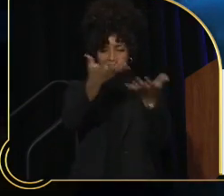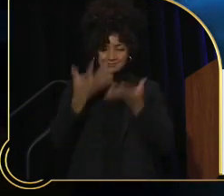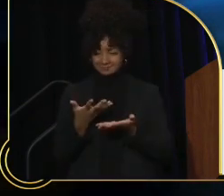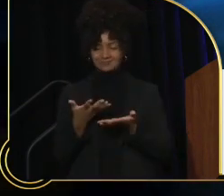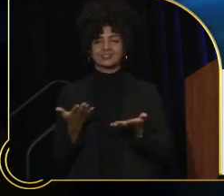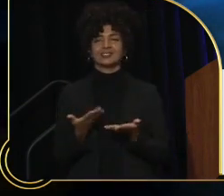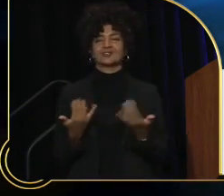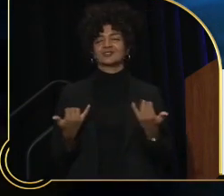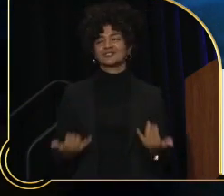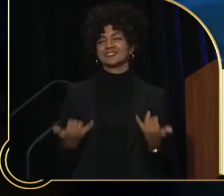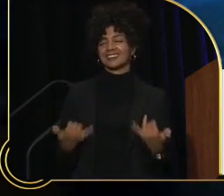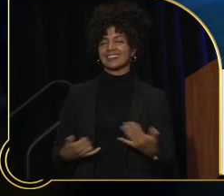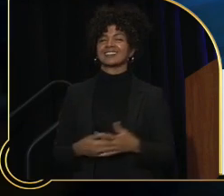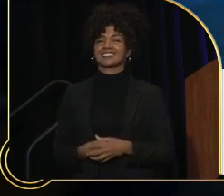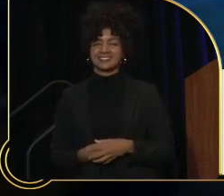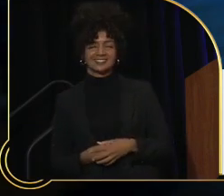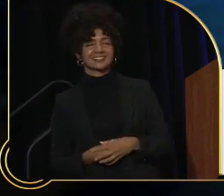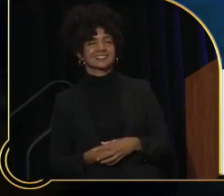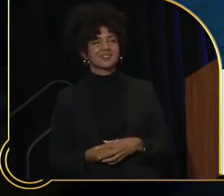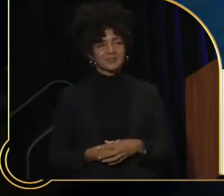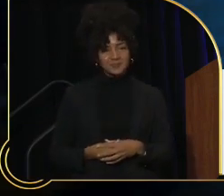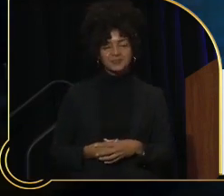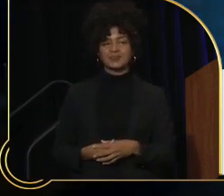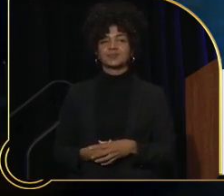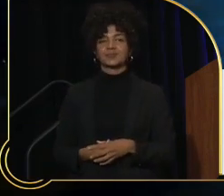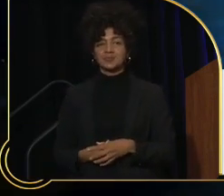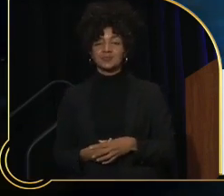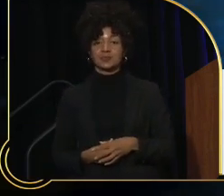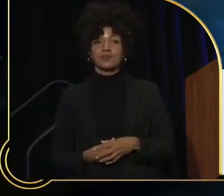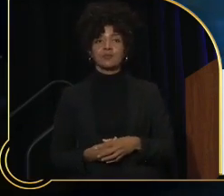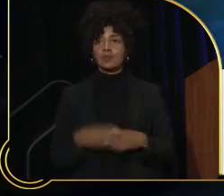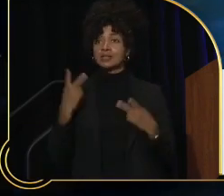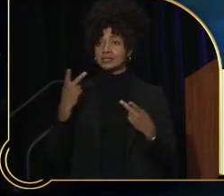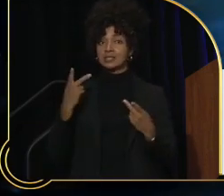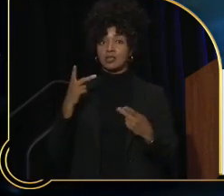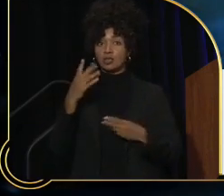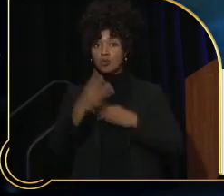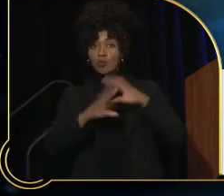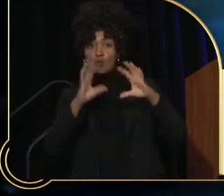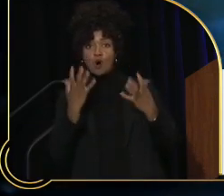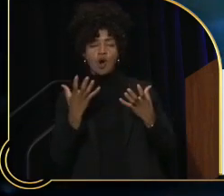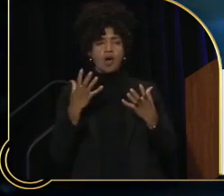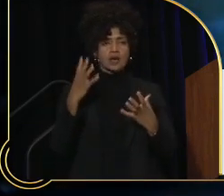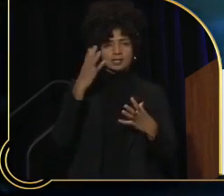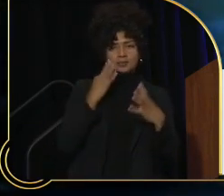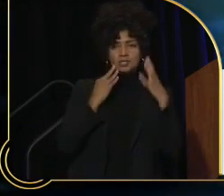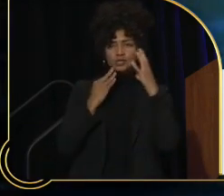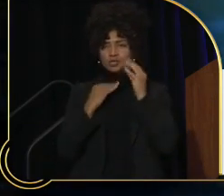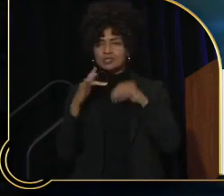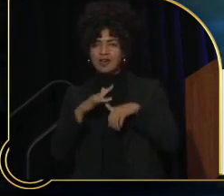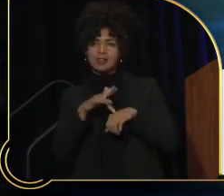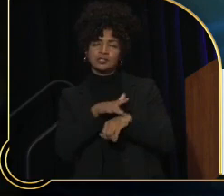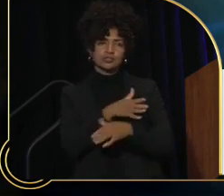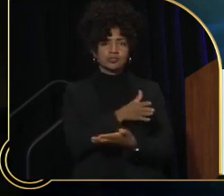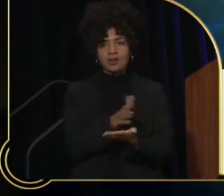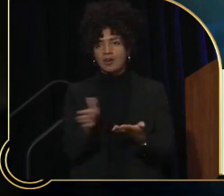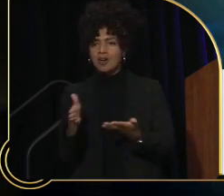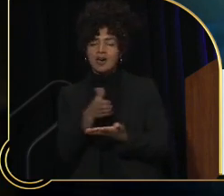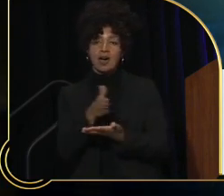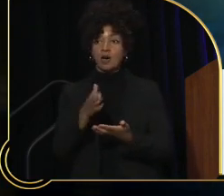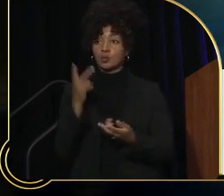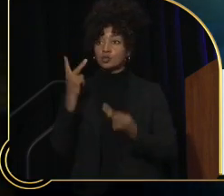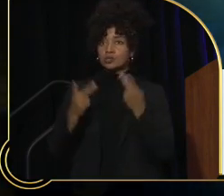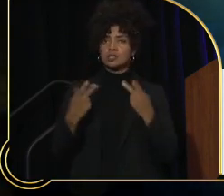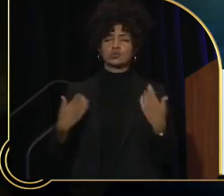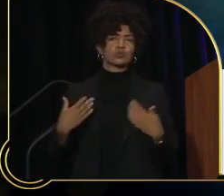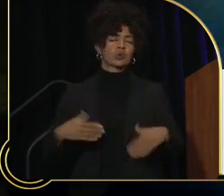Tomorrow's here today. See the world by touch, and what you see can mean so much. There are